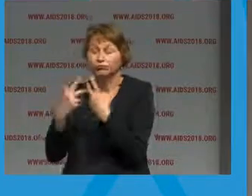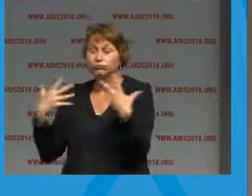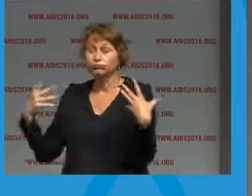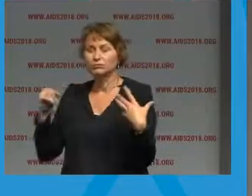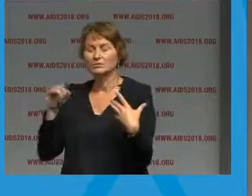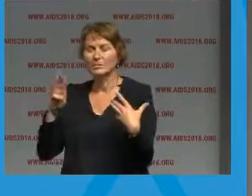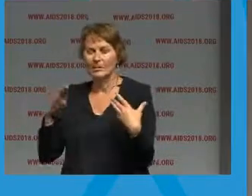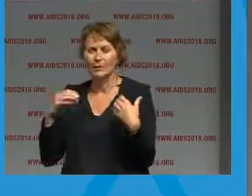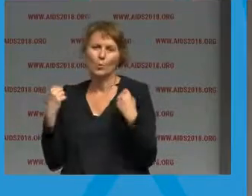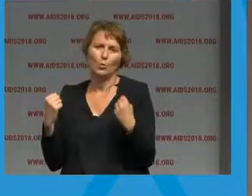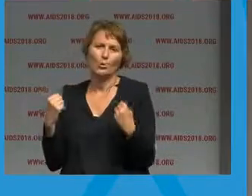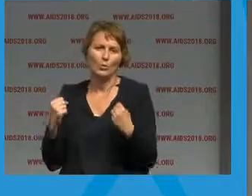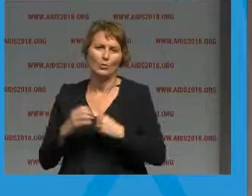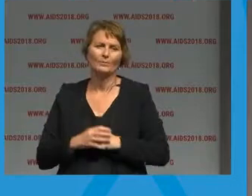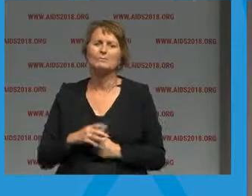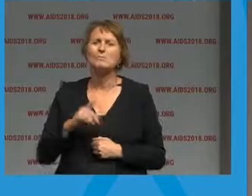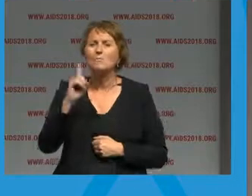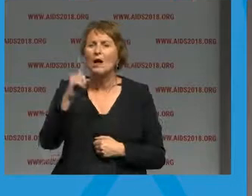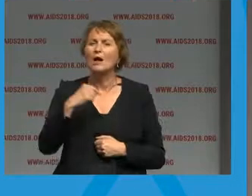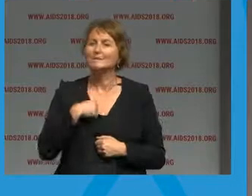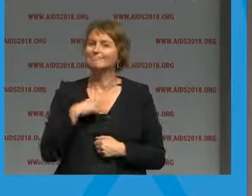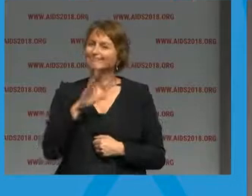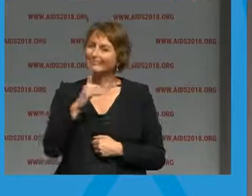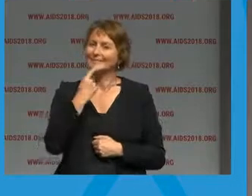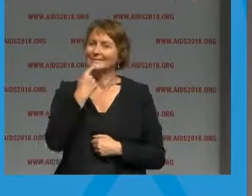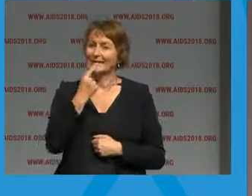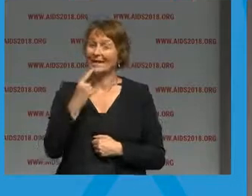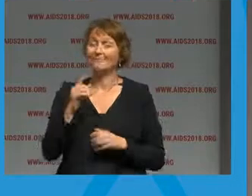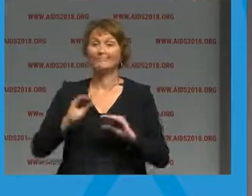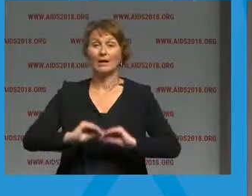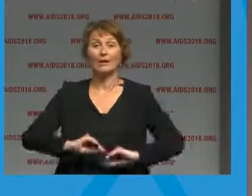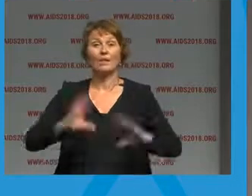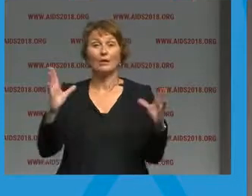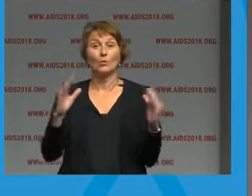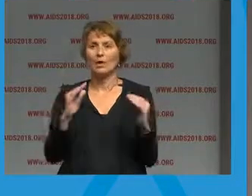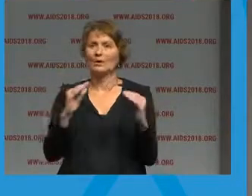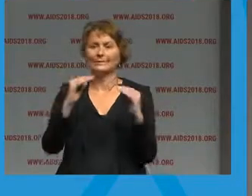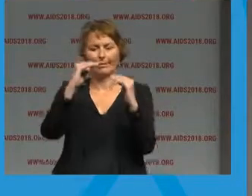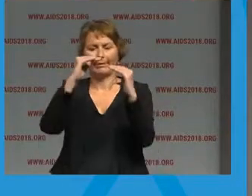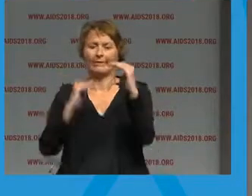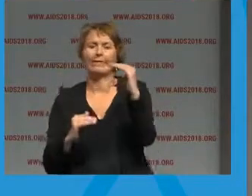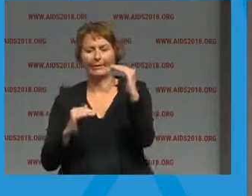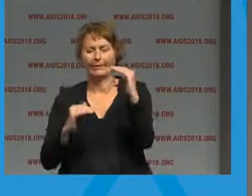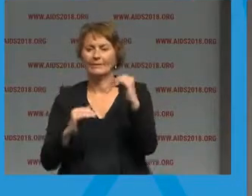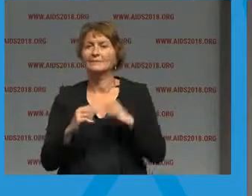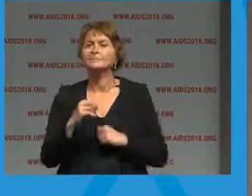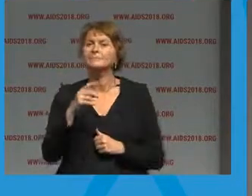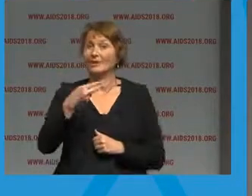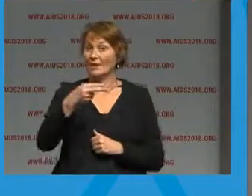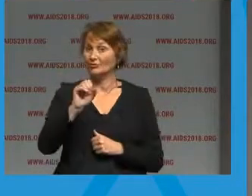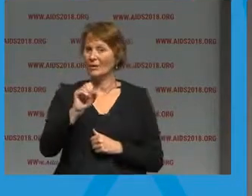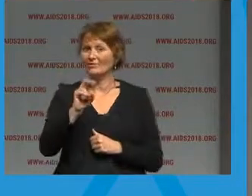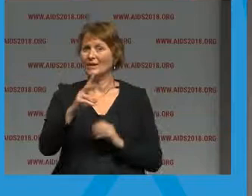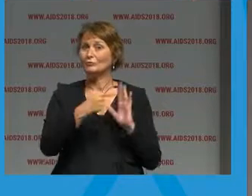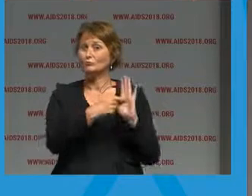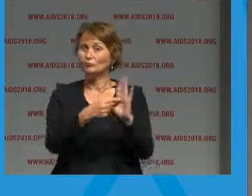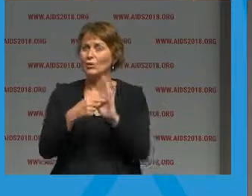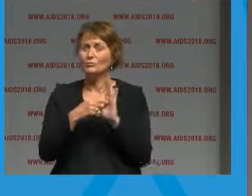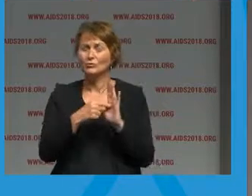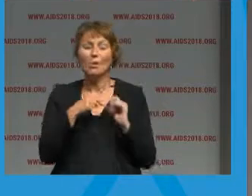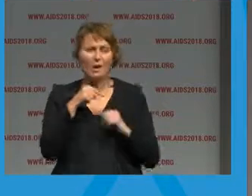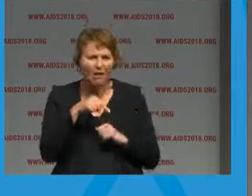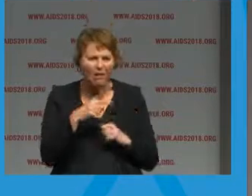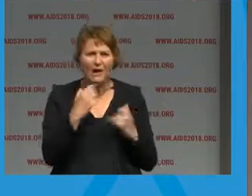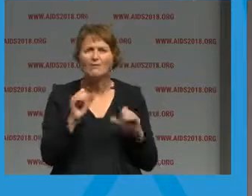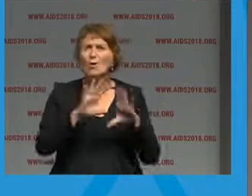to underline the inequities that it reveals. HIV revealed disparities that were